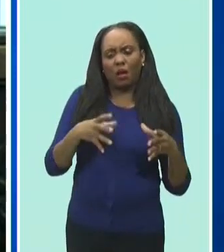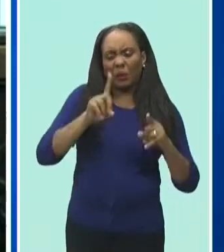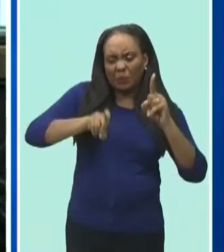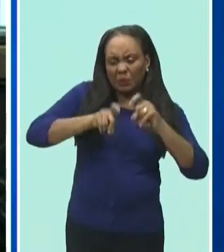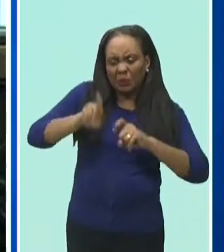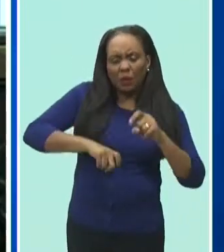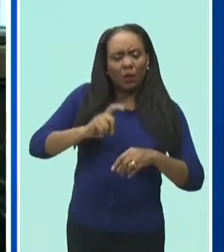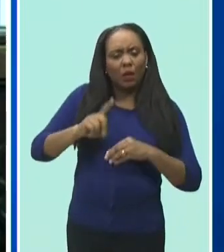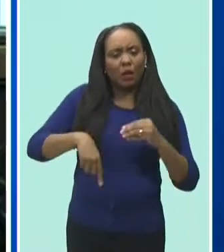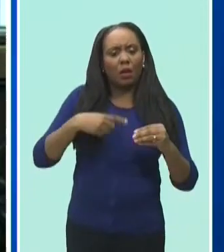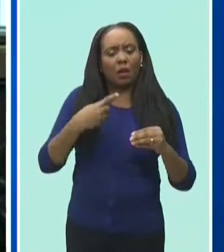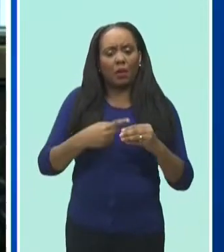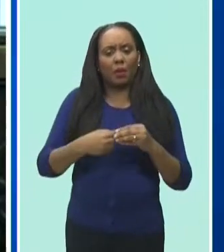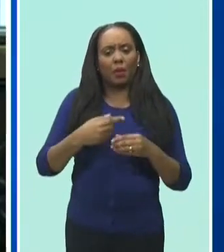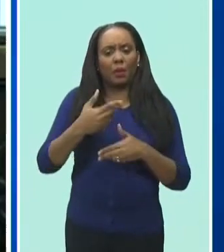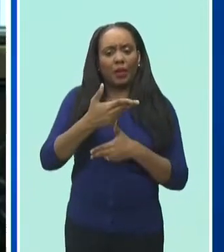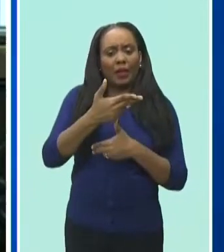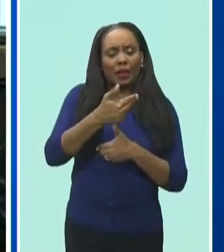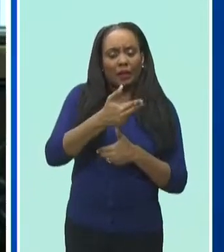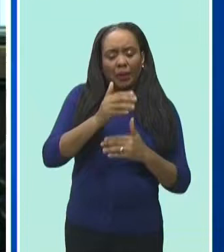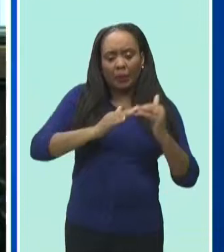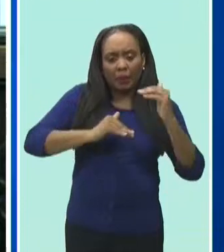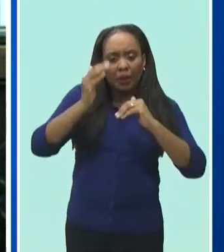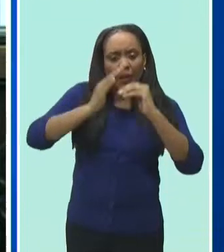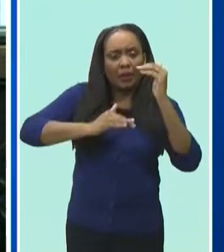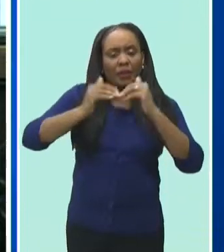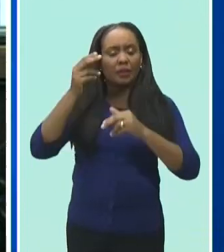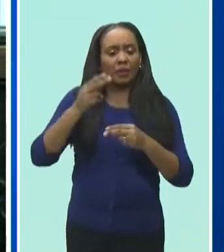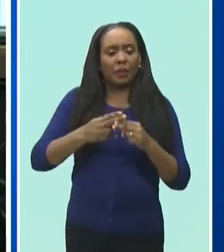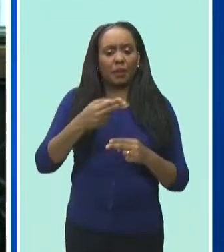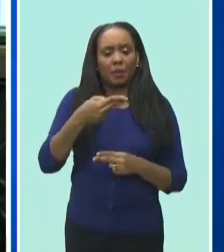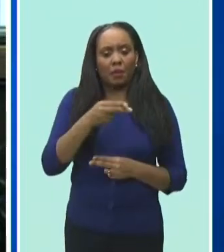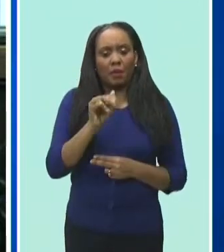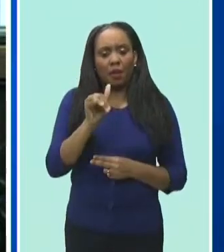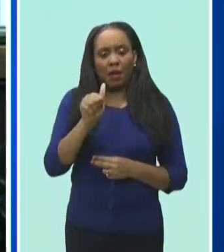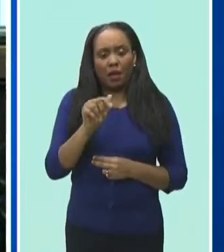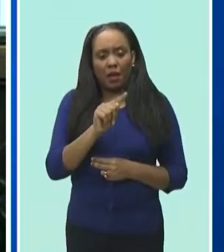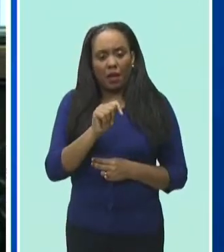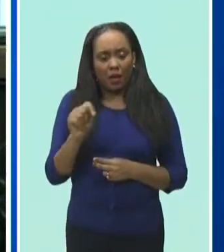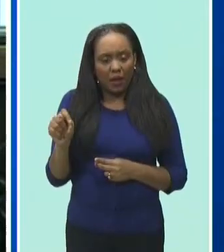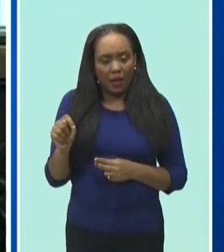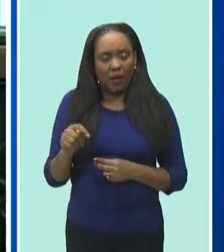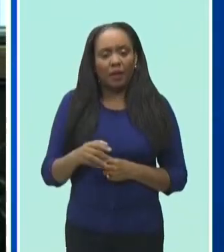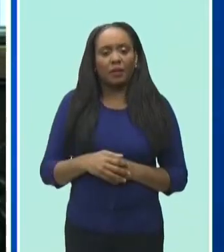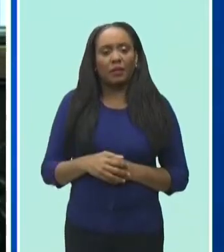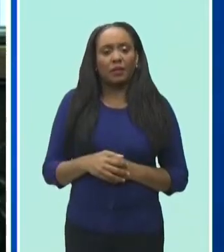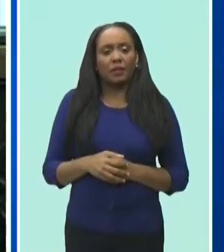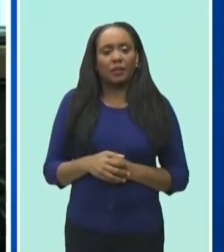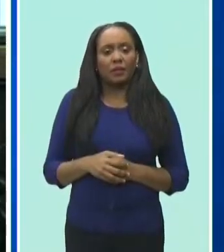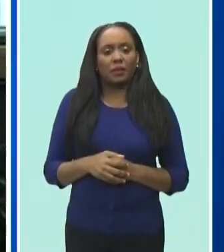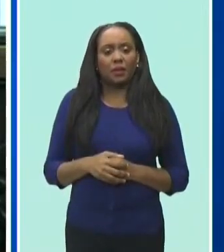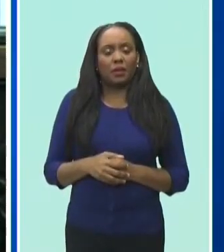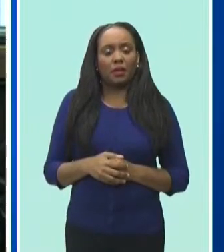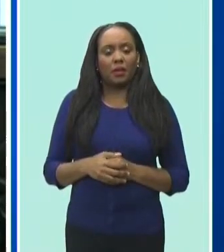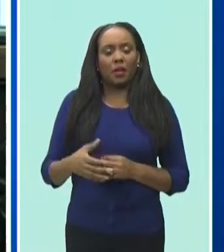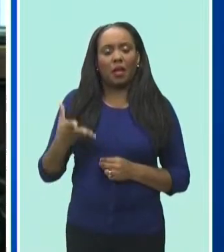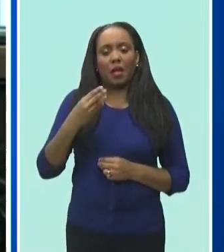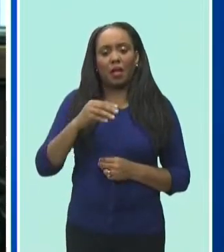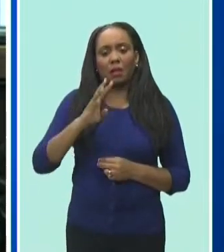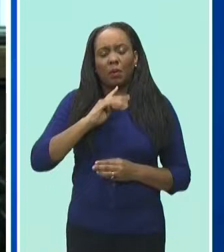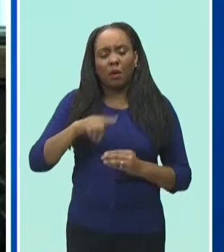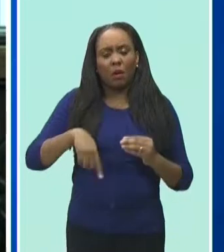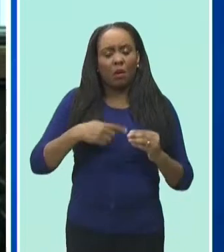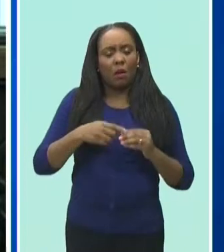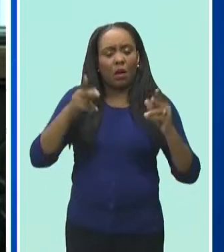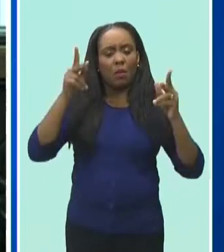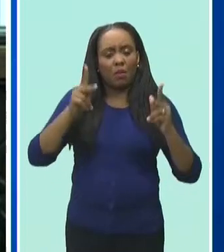operations, the undertakings, the enterprises, the endeavors of a particular individual developer